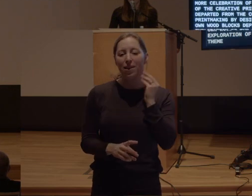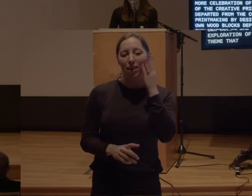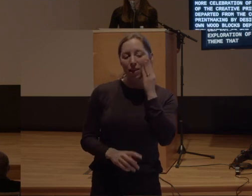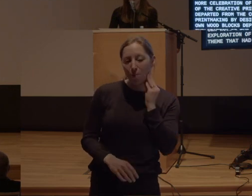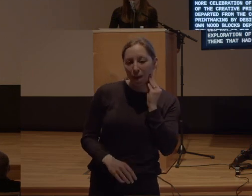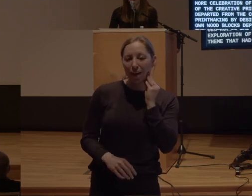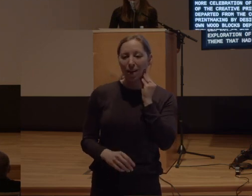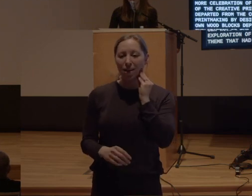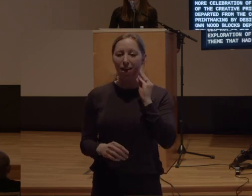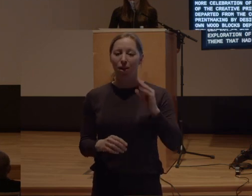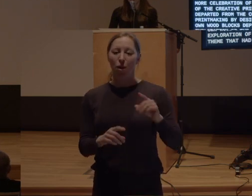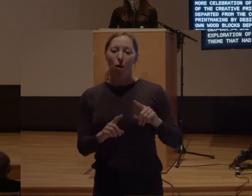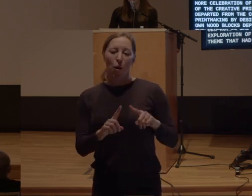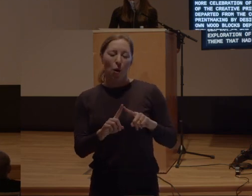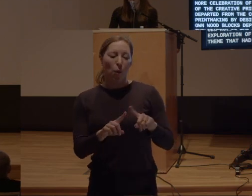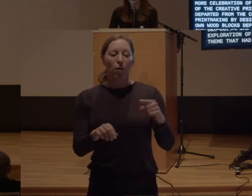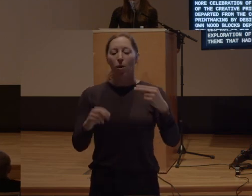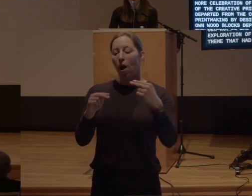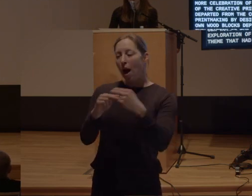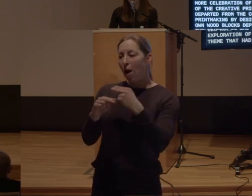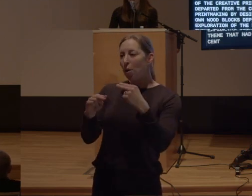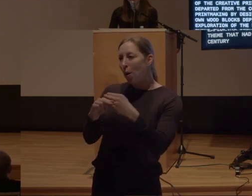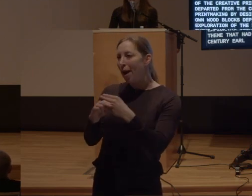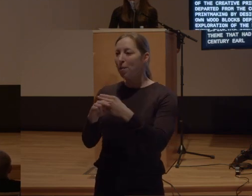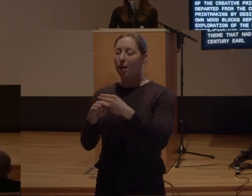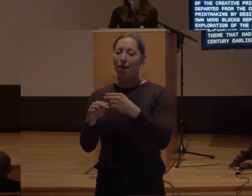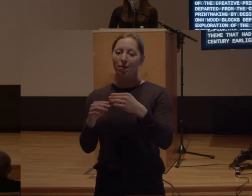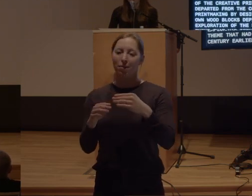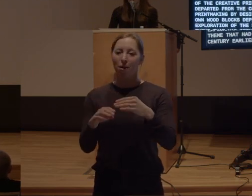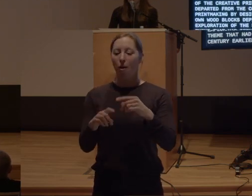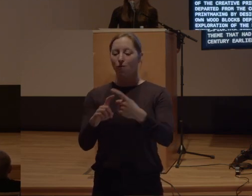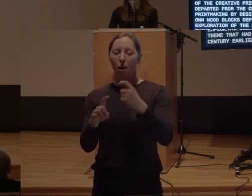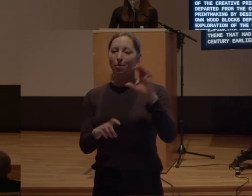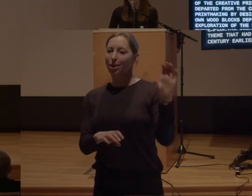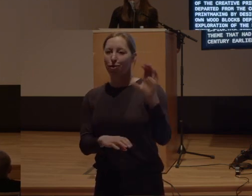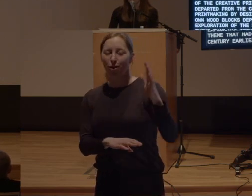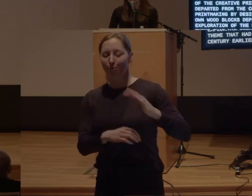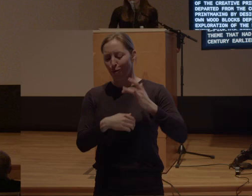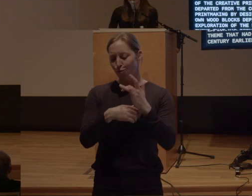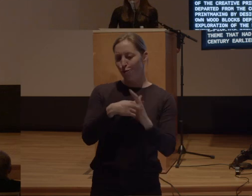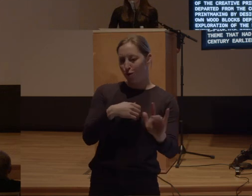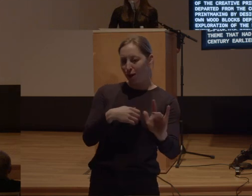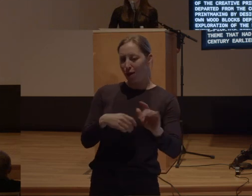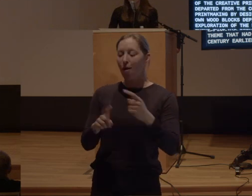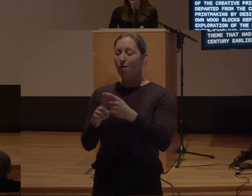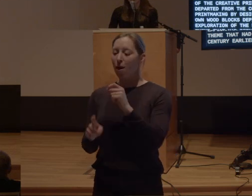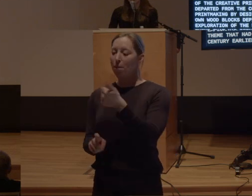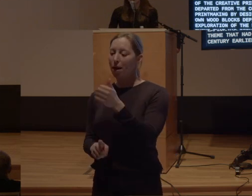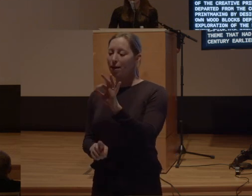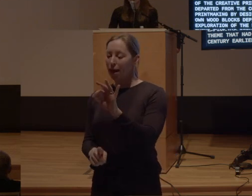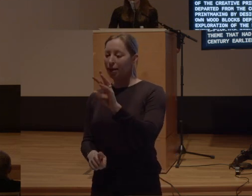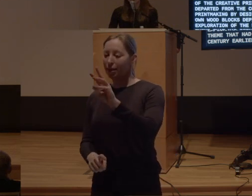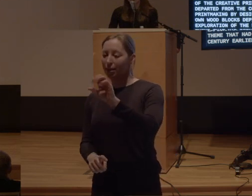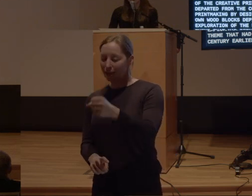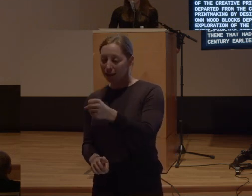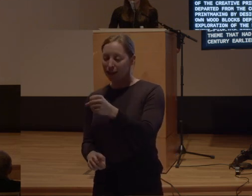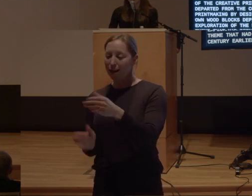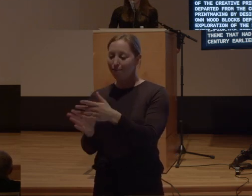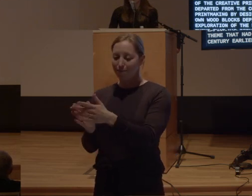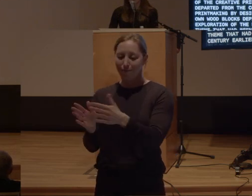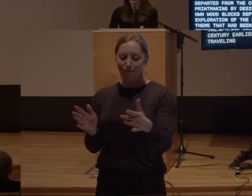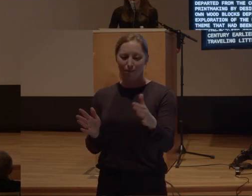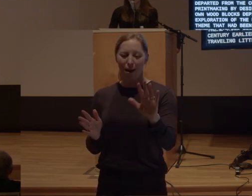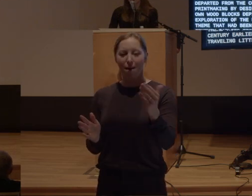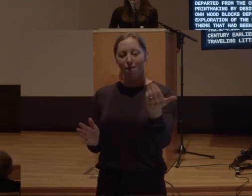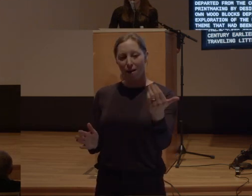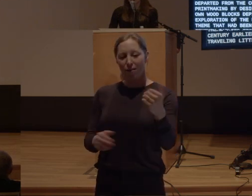been begun by Hiroshige over a century earlier. From 1960, Sekino spent 15 years traveling the Tokaido